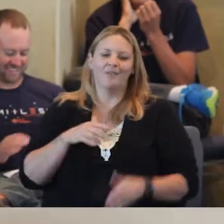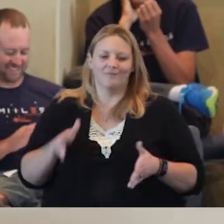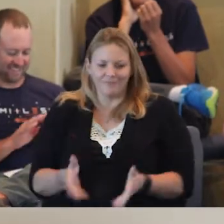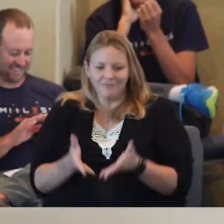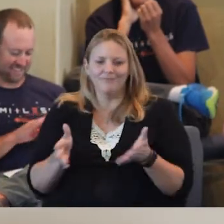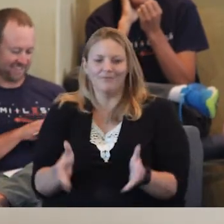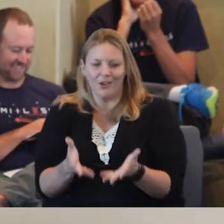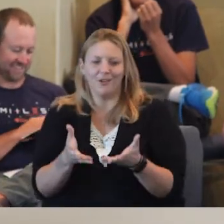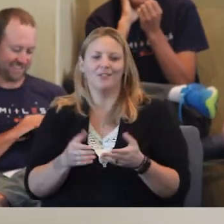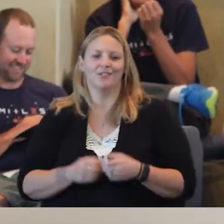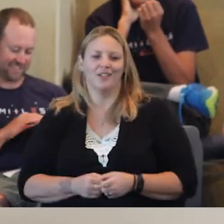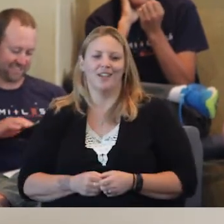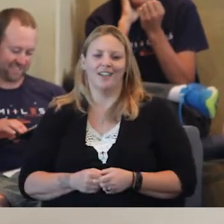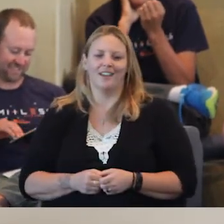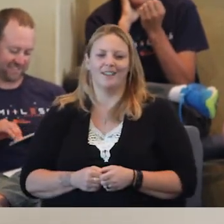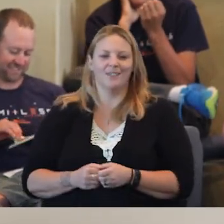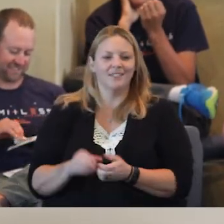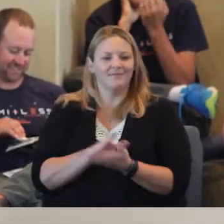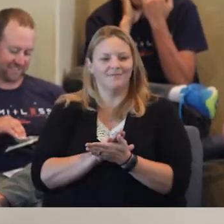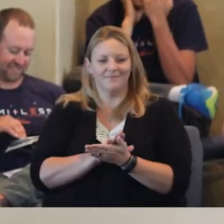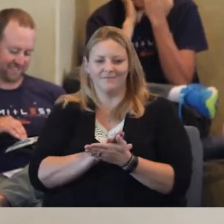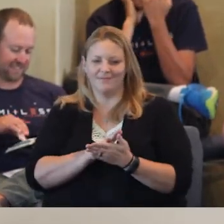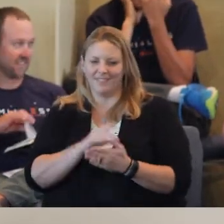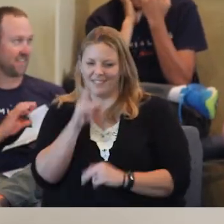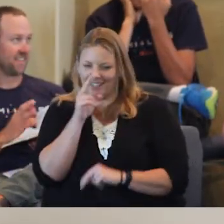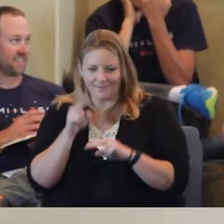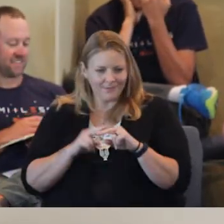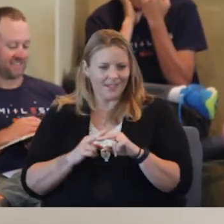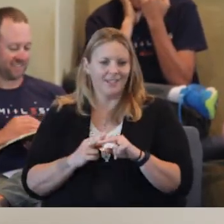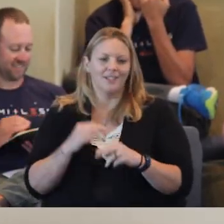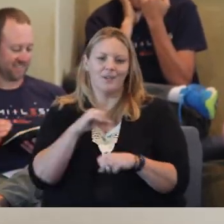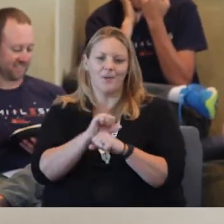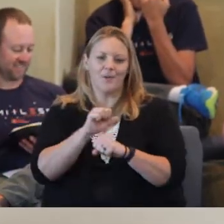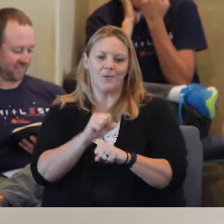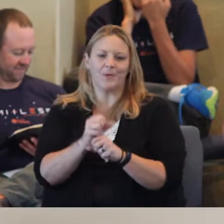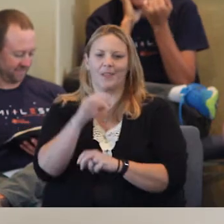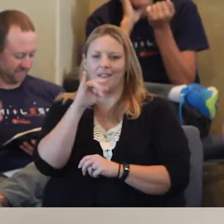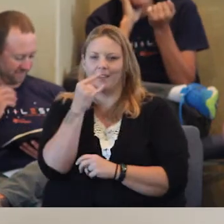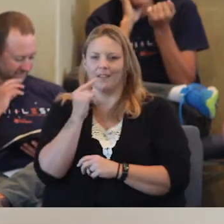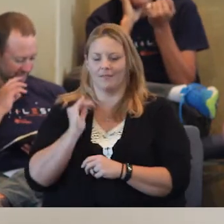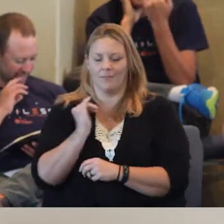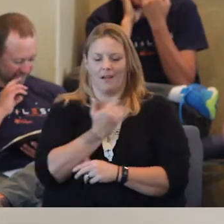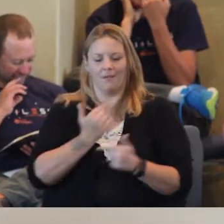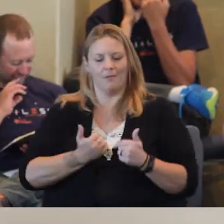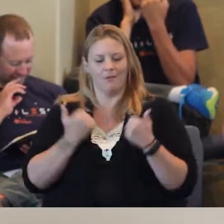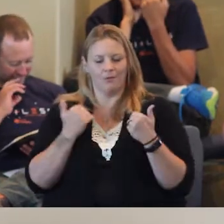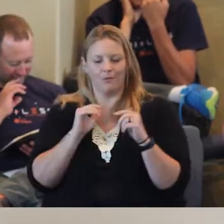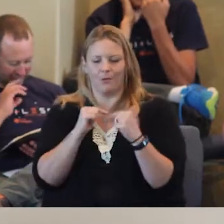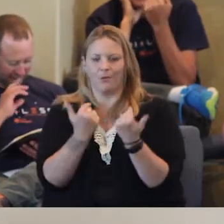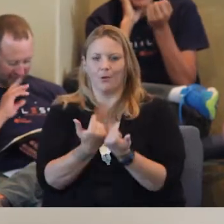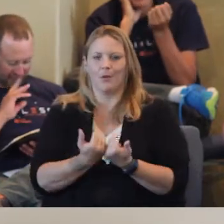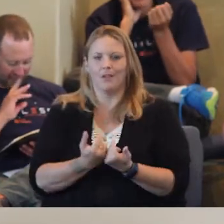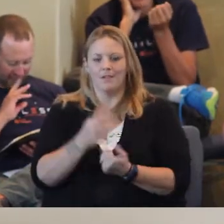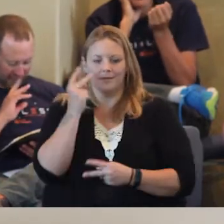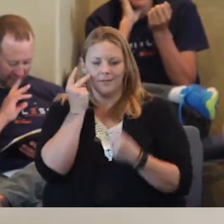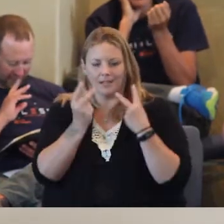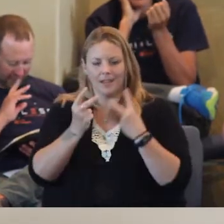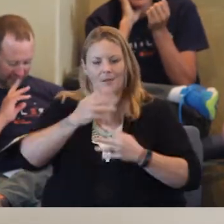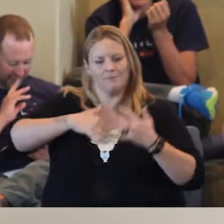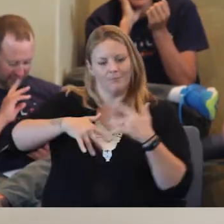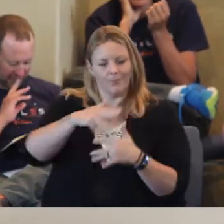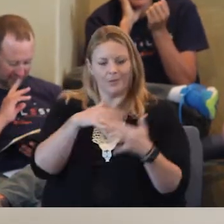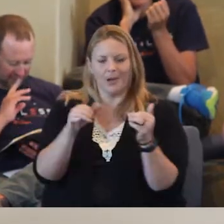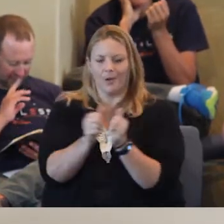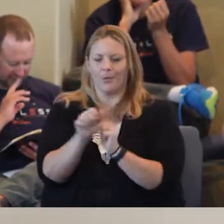So I was a crew encourager, and it was so neat to be able to get to work with some of the kids on from our youth group, because to see